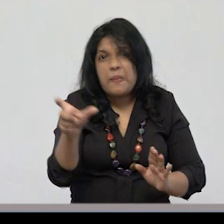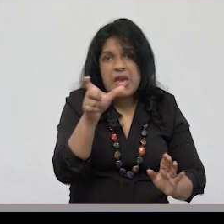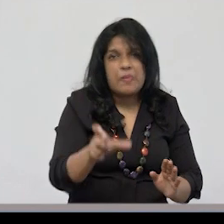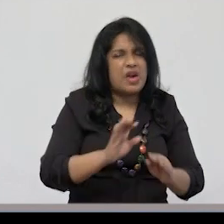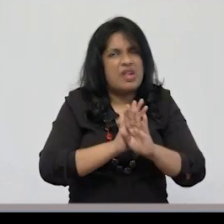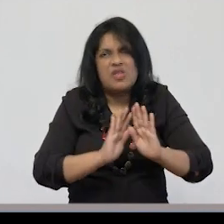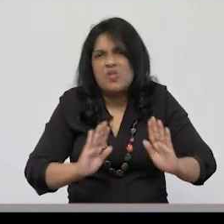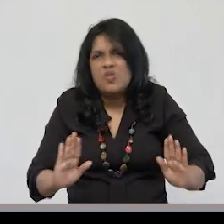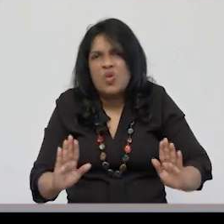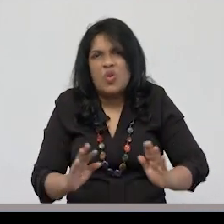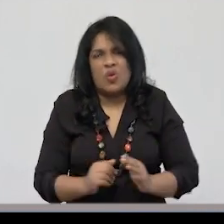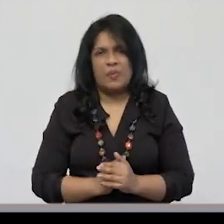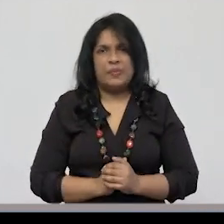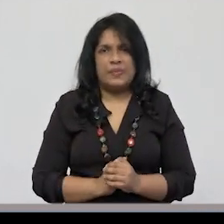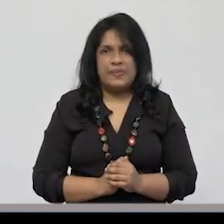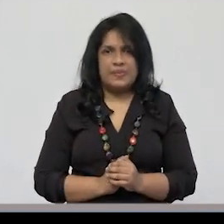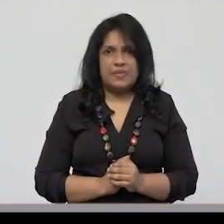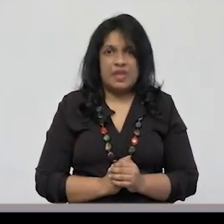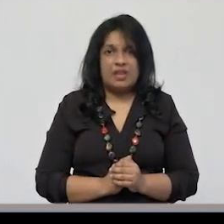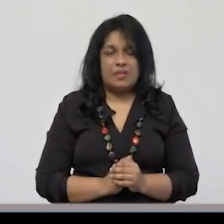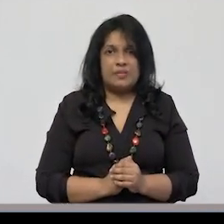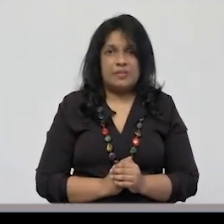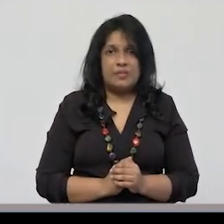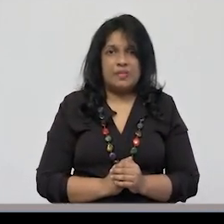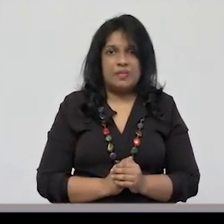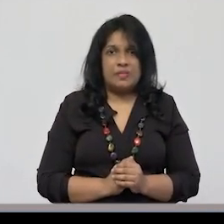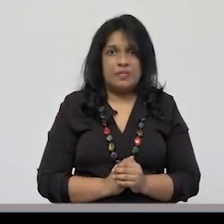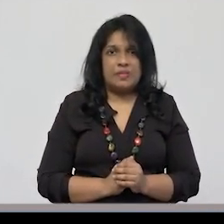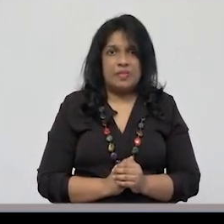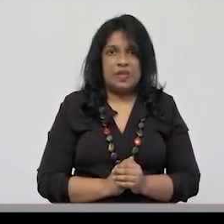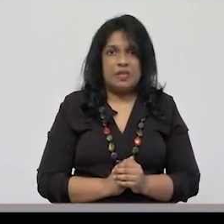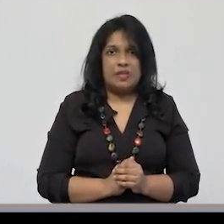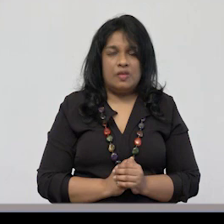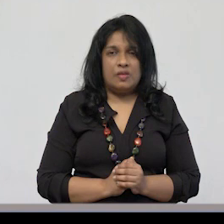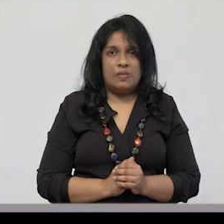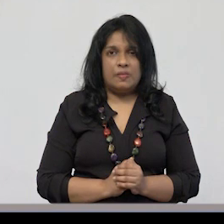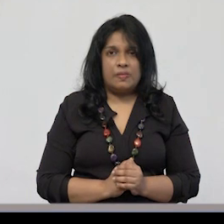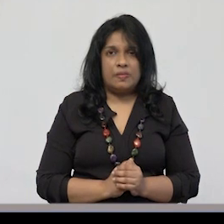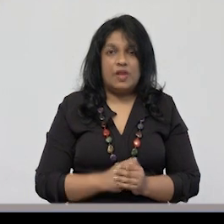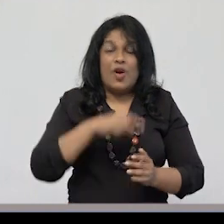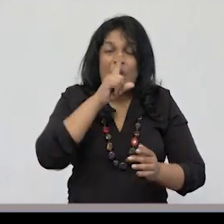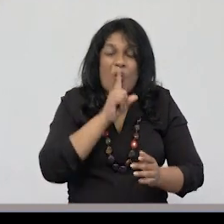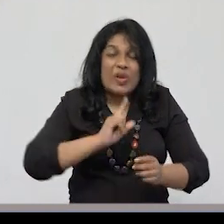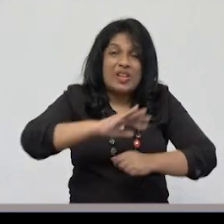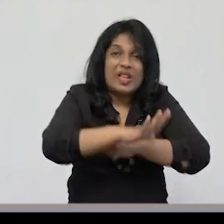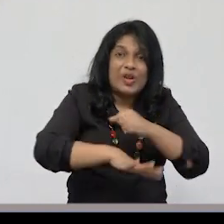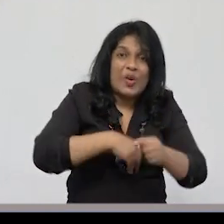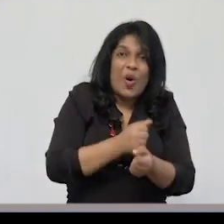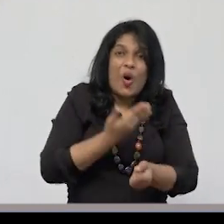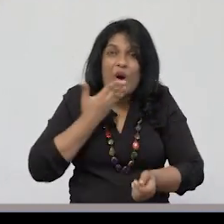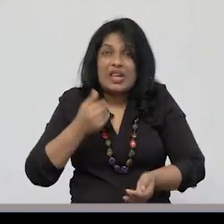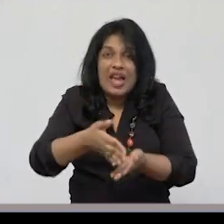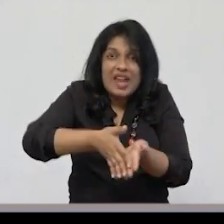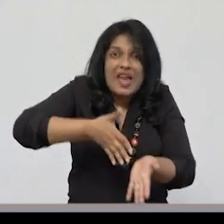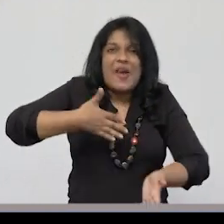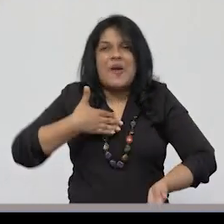late. It came to my mind. God will never lead you to a place and leave